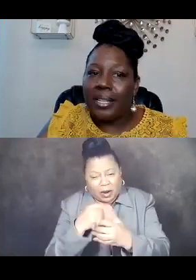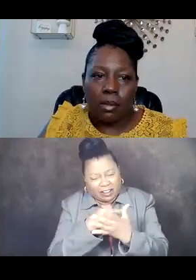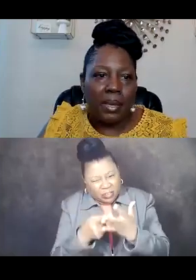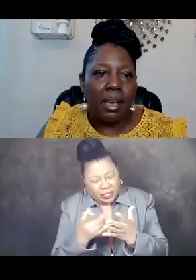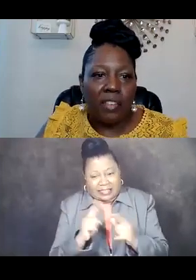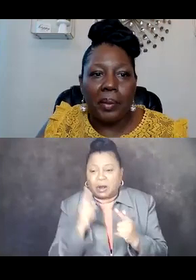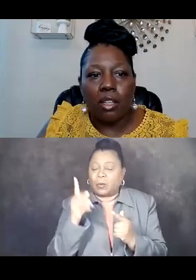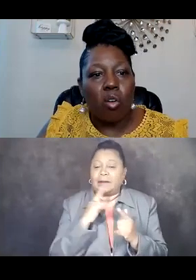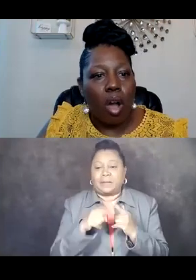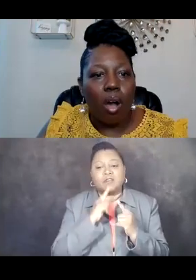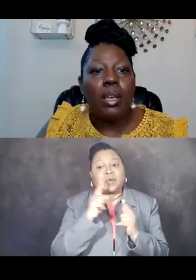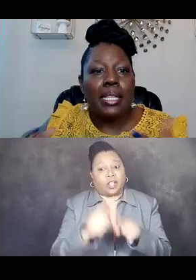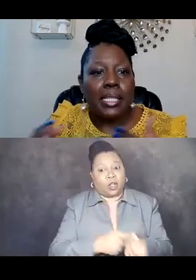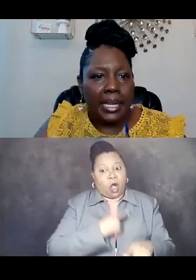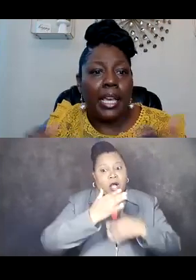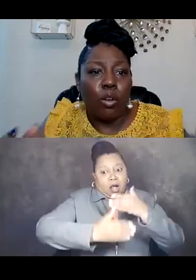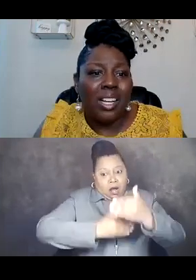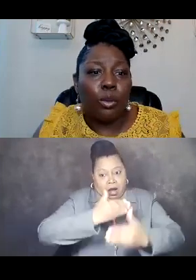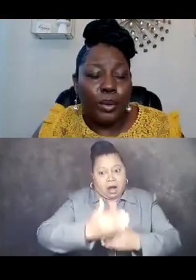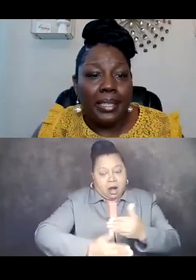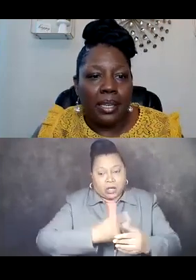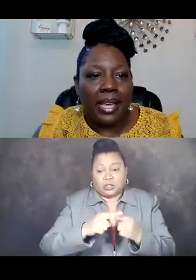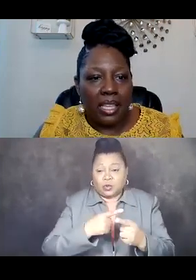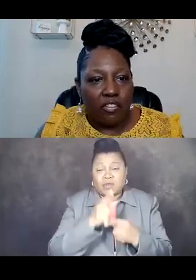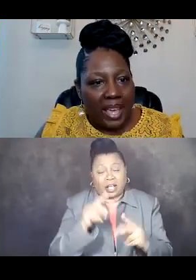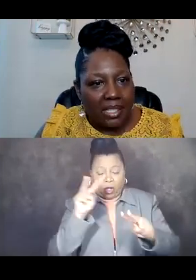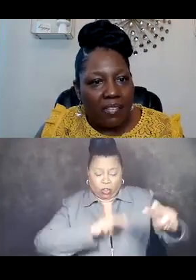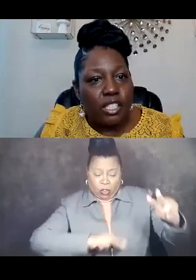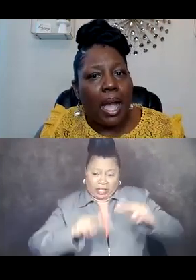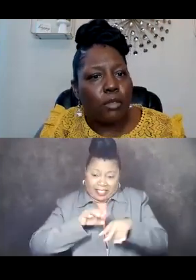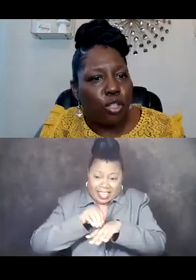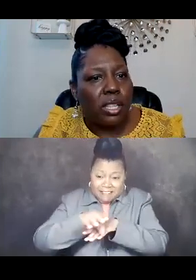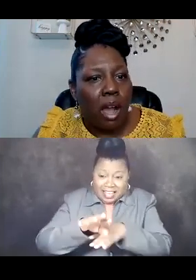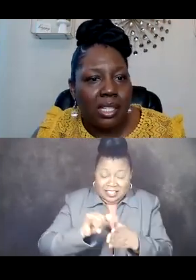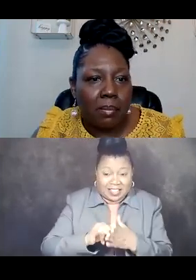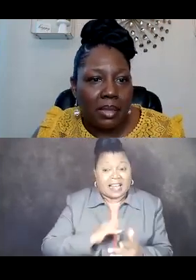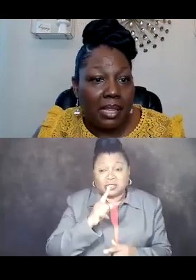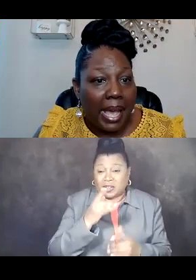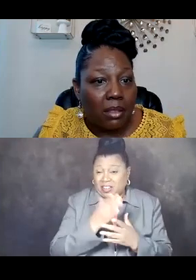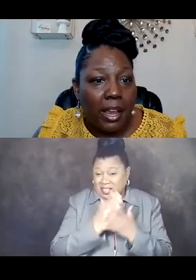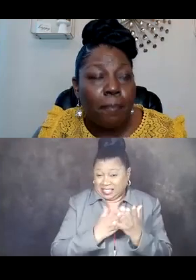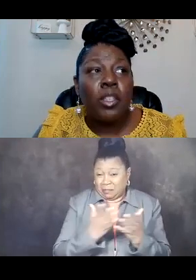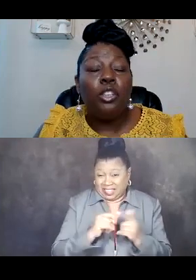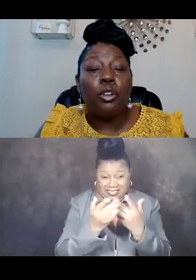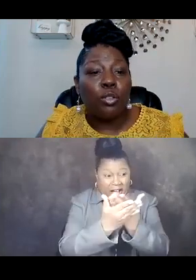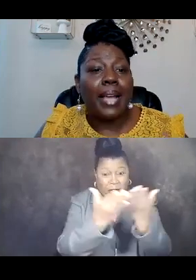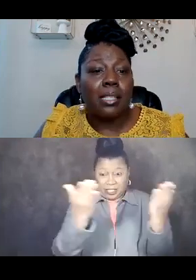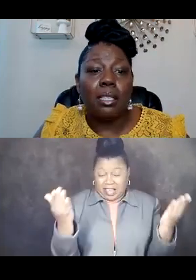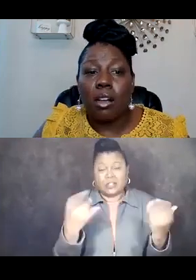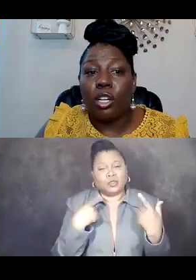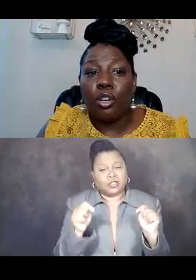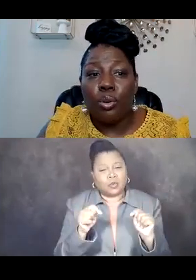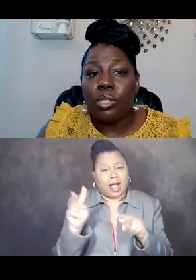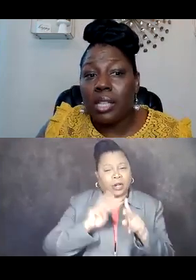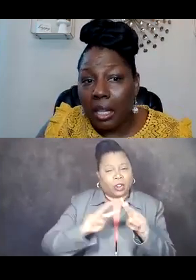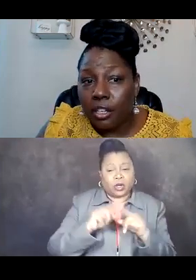it's going to be a very long haul in order to really look at the effects of it. So I'm sure there are some things out there. You can try to look